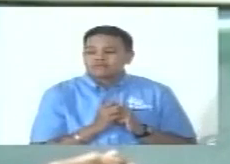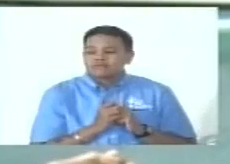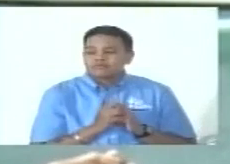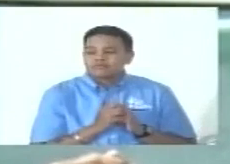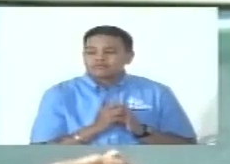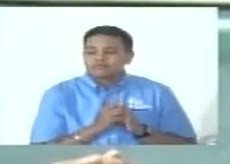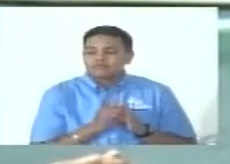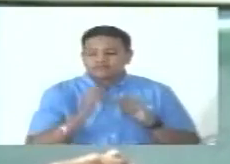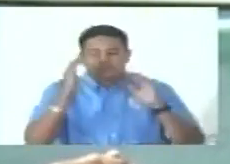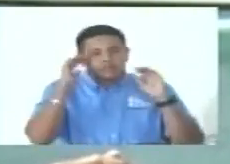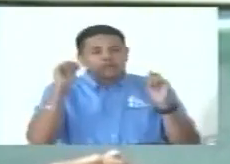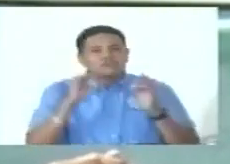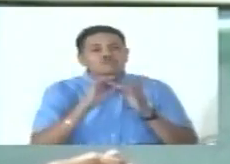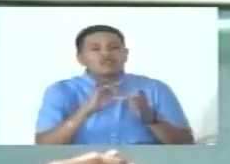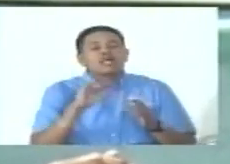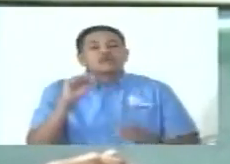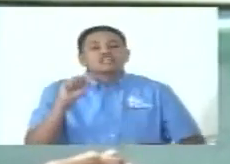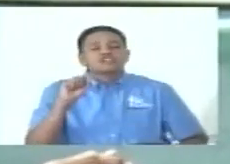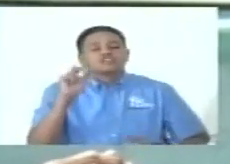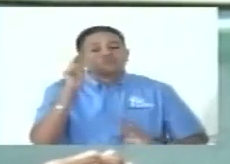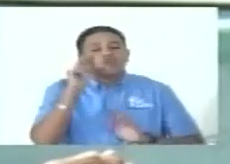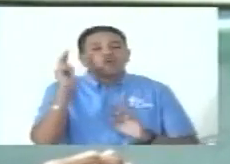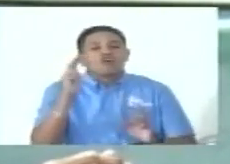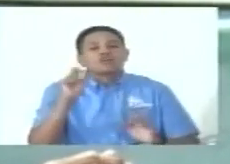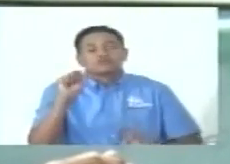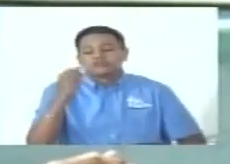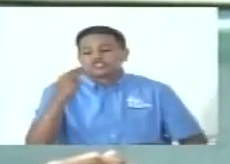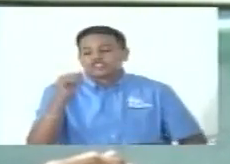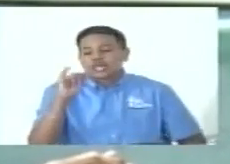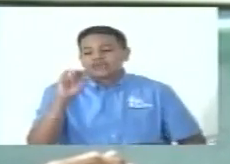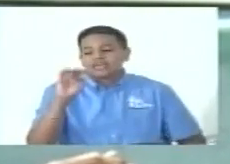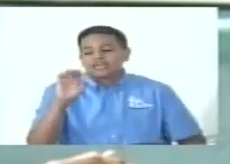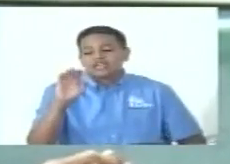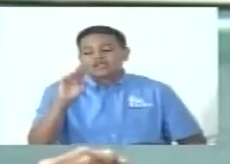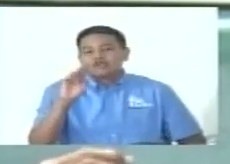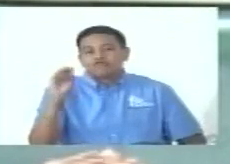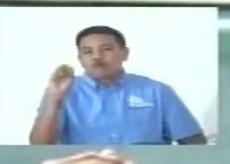respect of the Honourable Shahine Robinson,